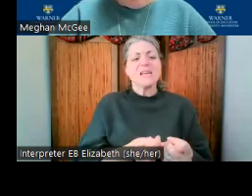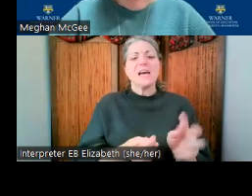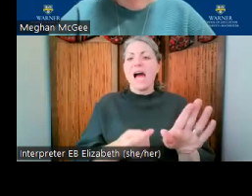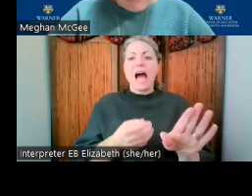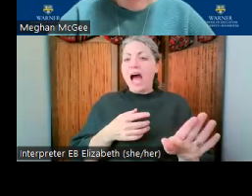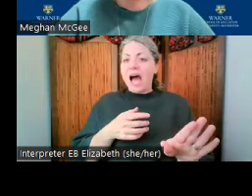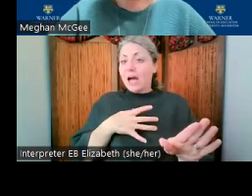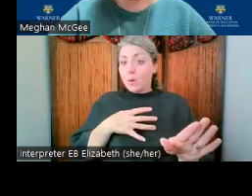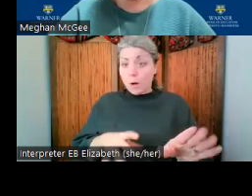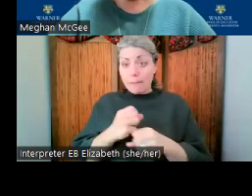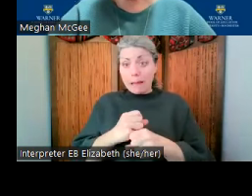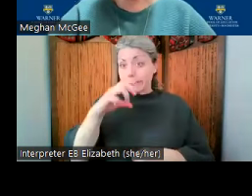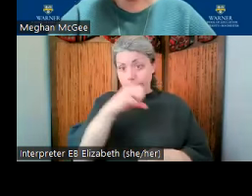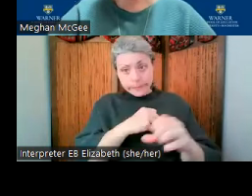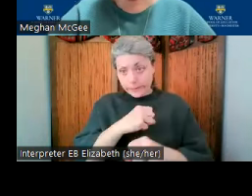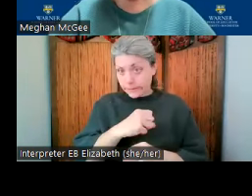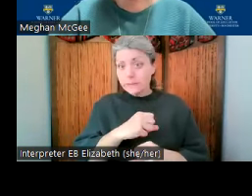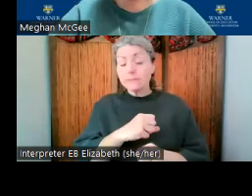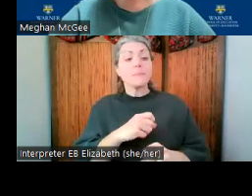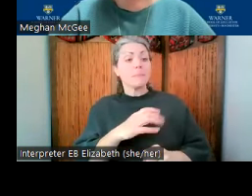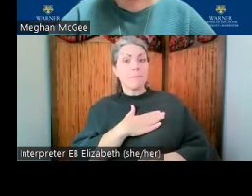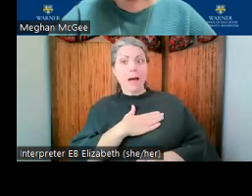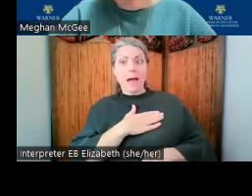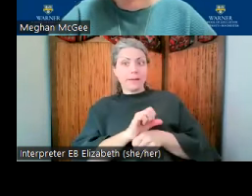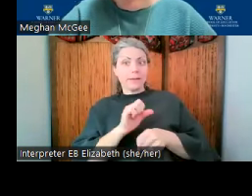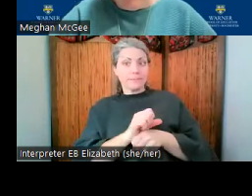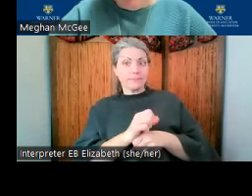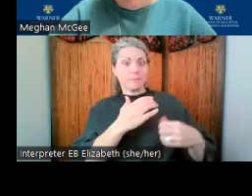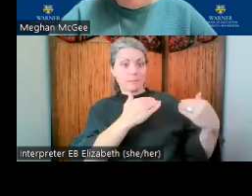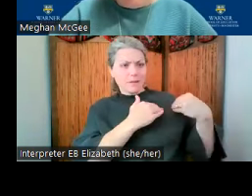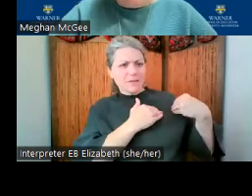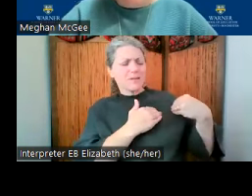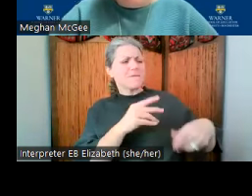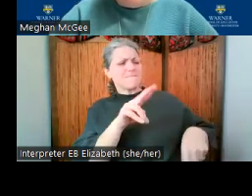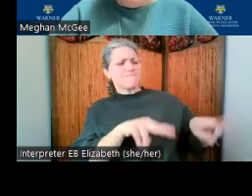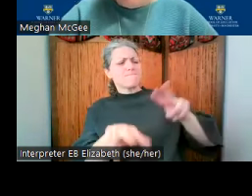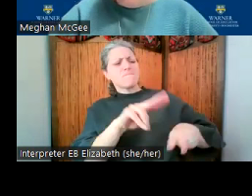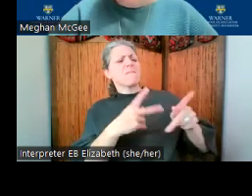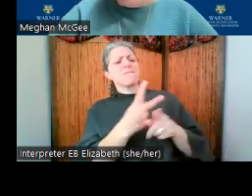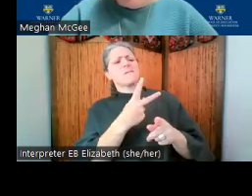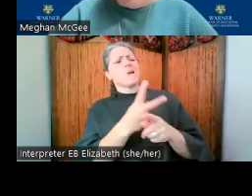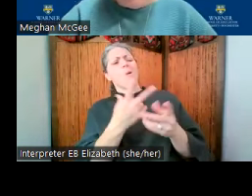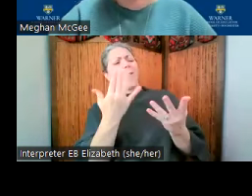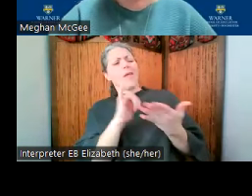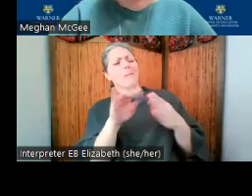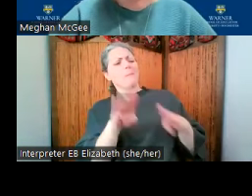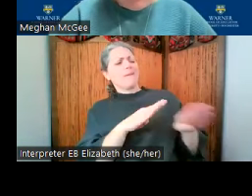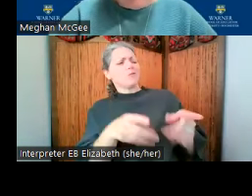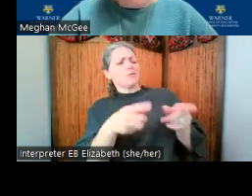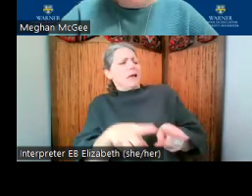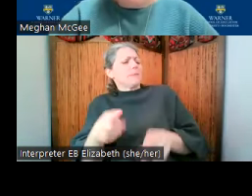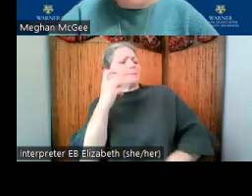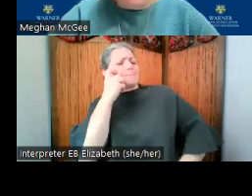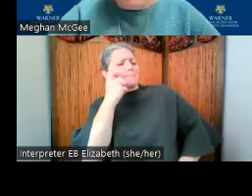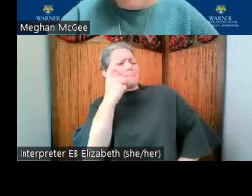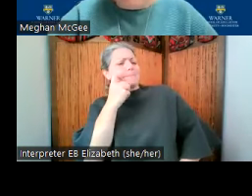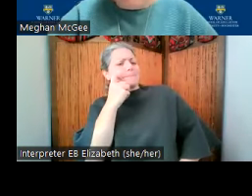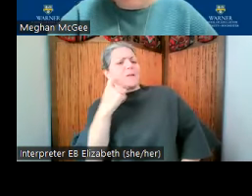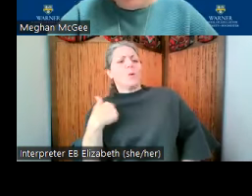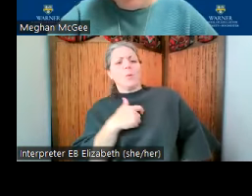one of my tasks is to try to understand why behavior is happening. And we use a simple sort of